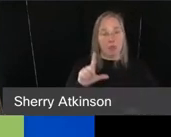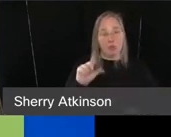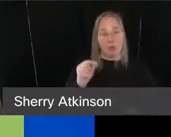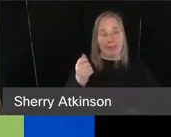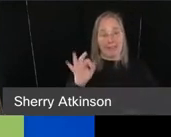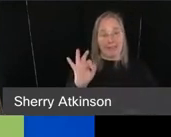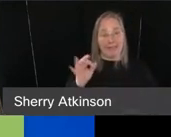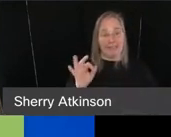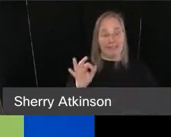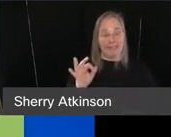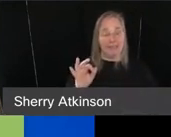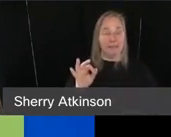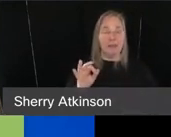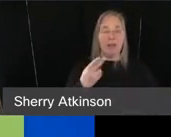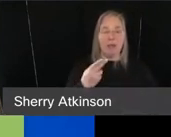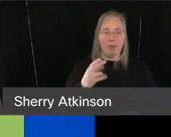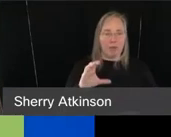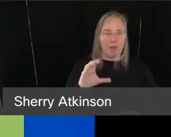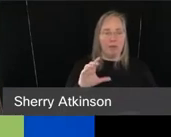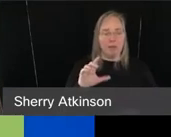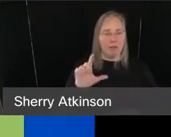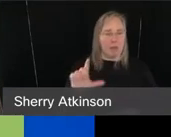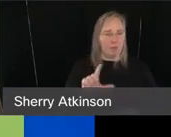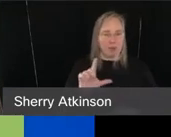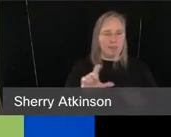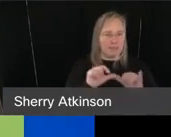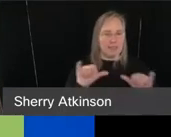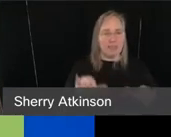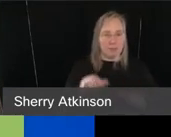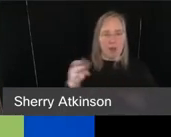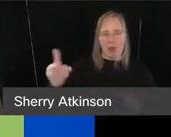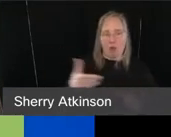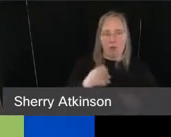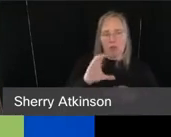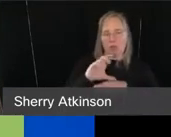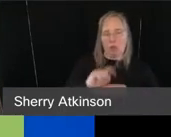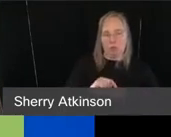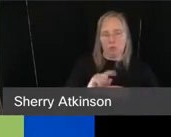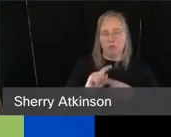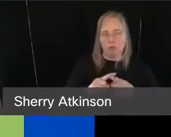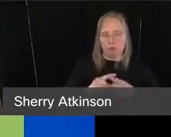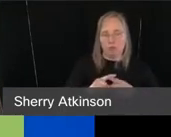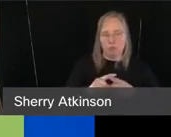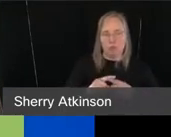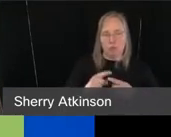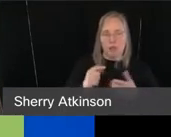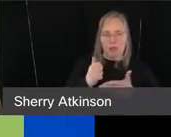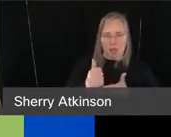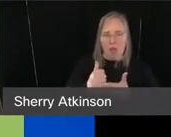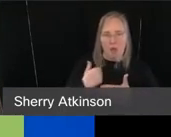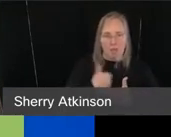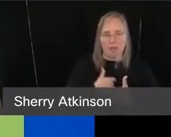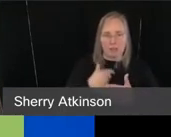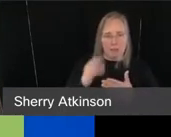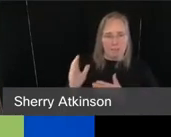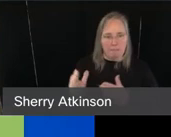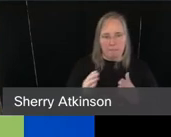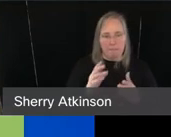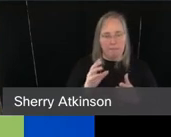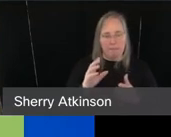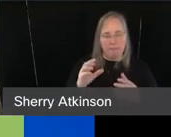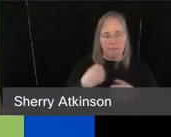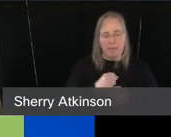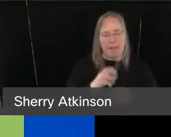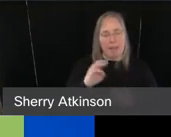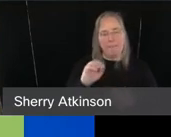2019, Howard County Library System engaged a consultant to be part of our facilities master plan initiative to first examine the